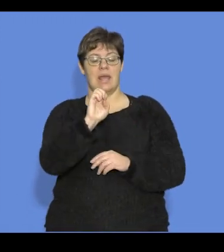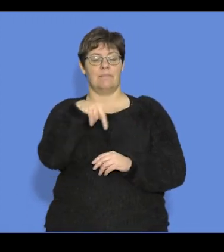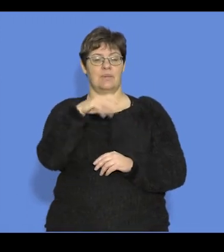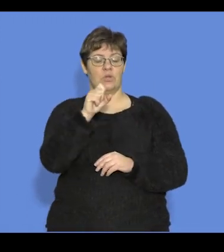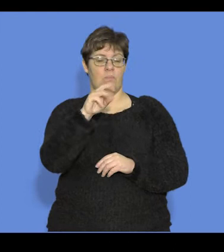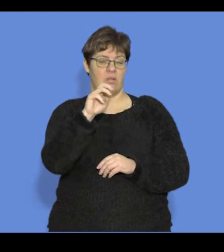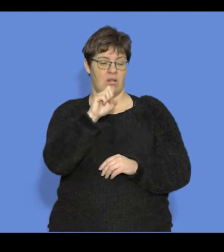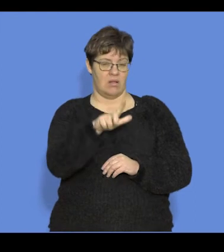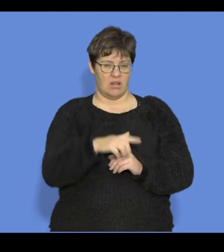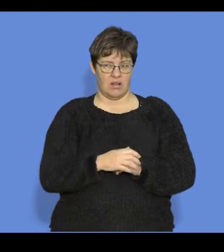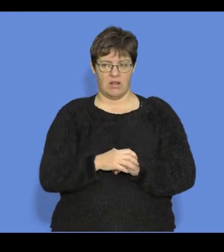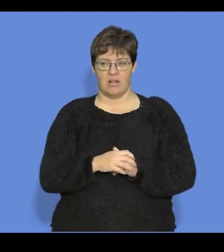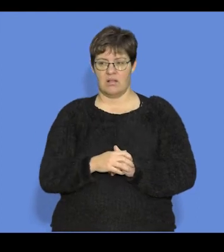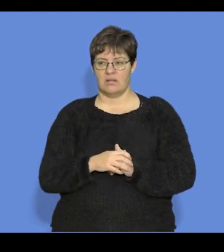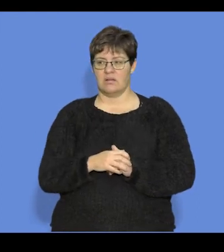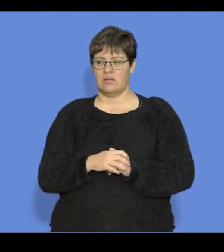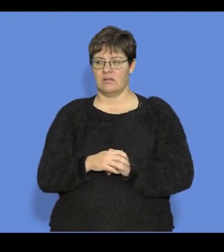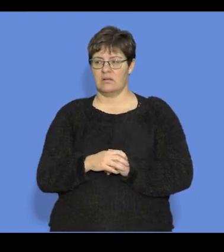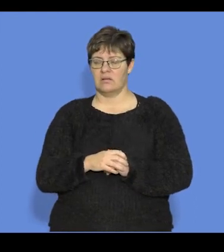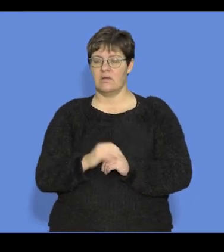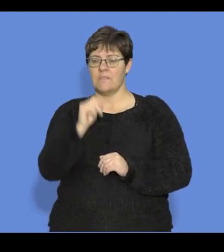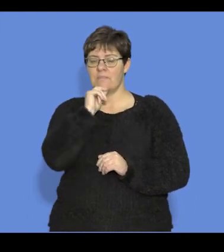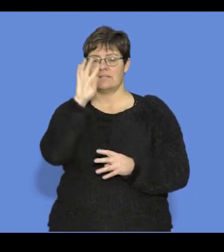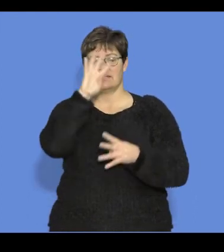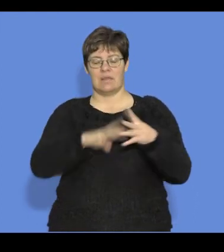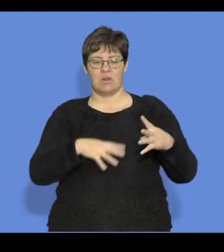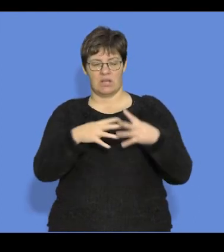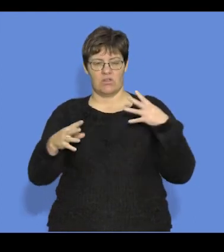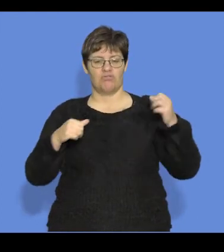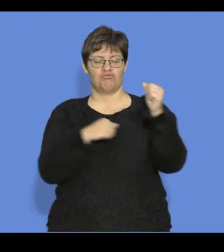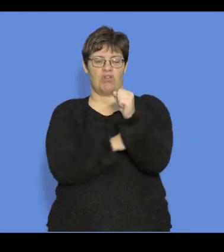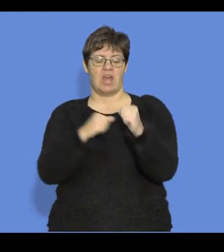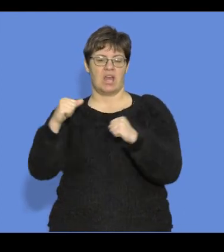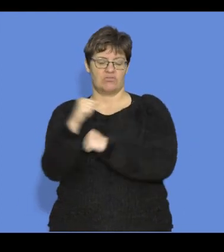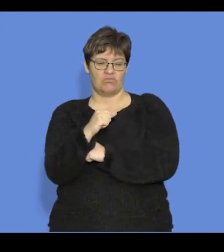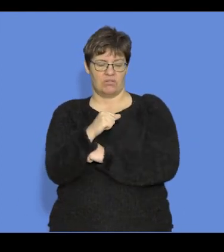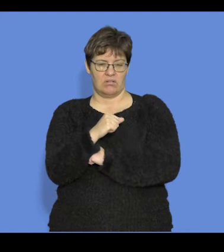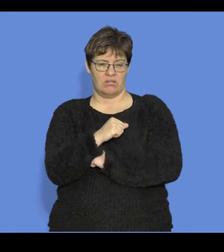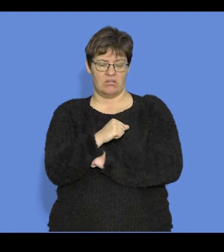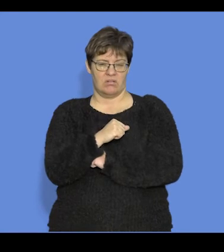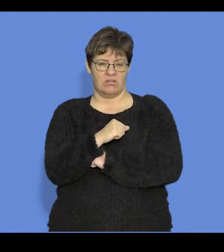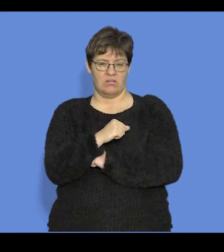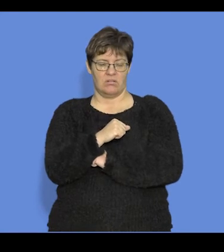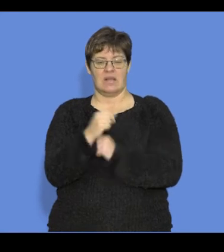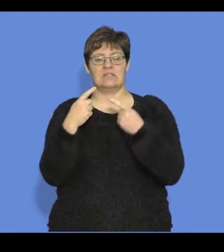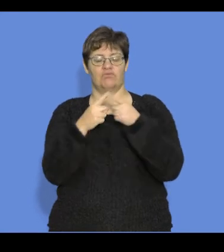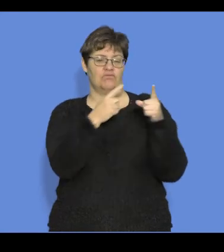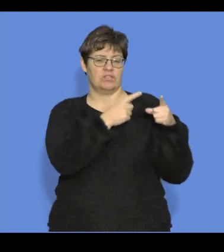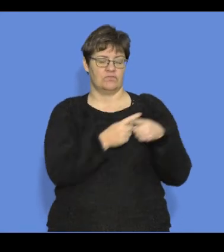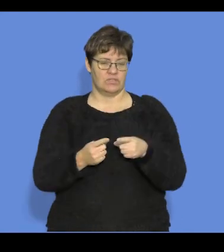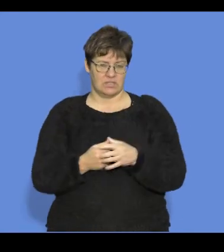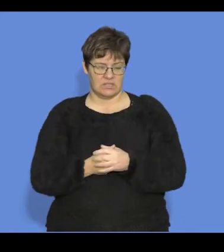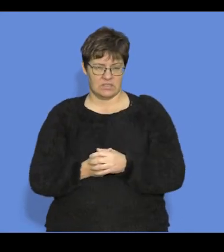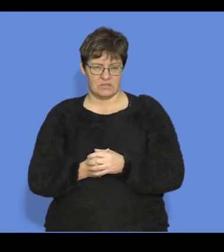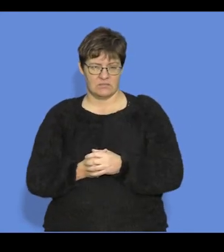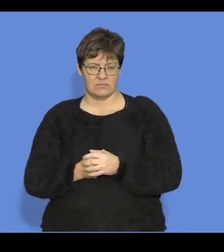cells. And then you have to tabulate 2 structural differences. Okay, in other